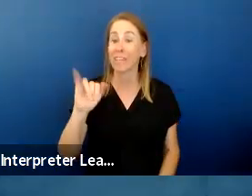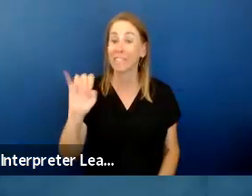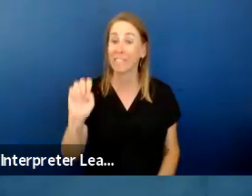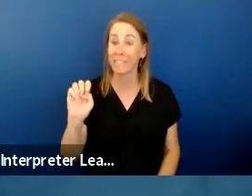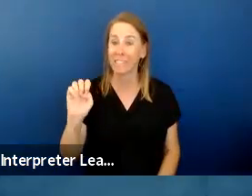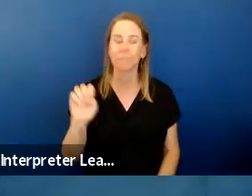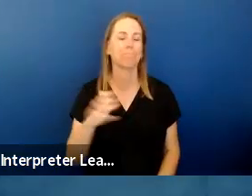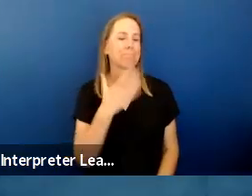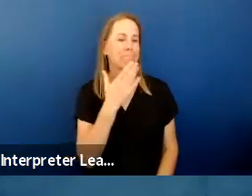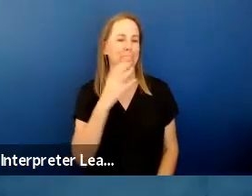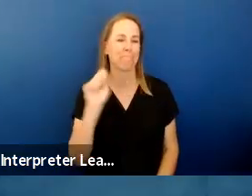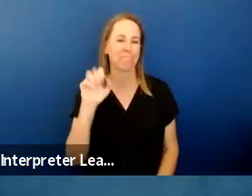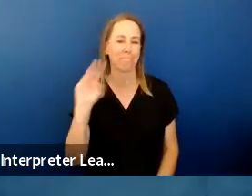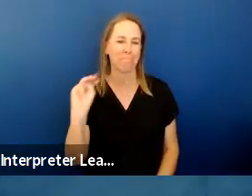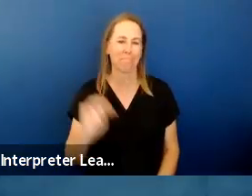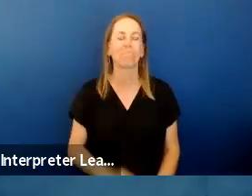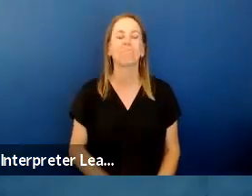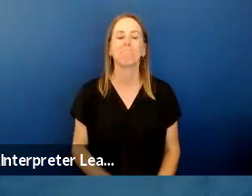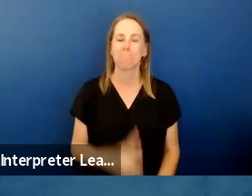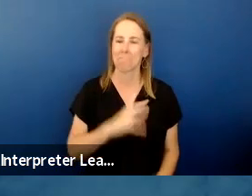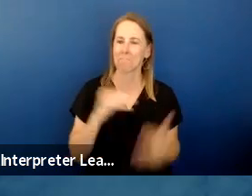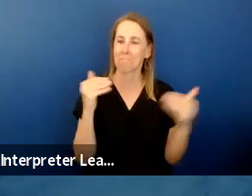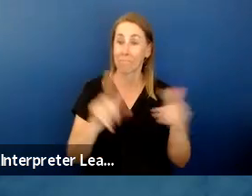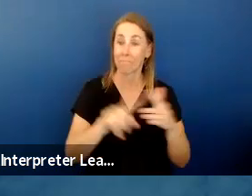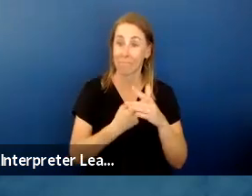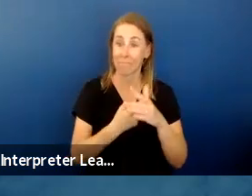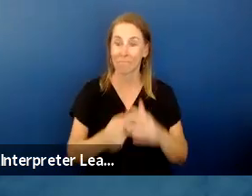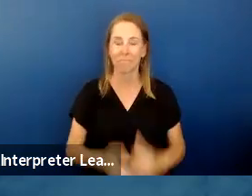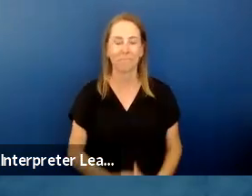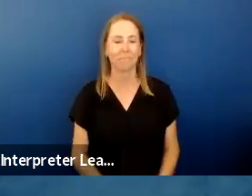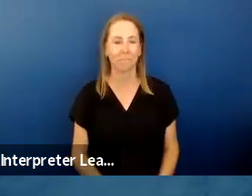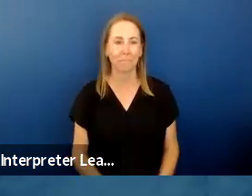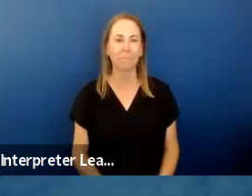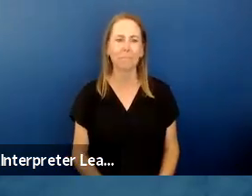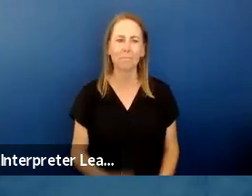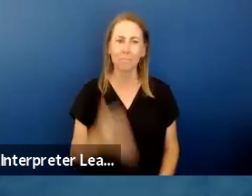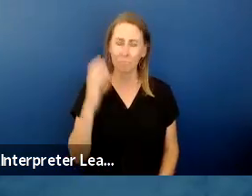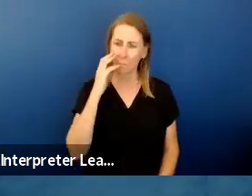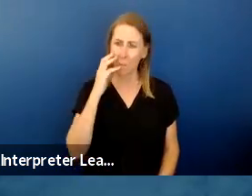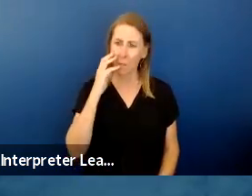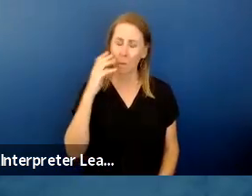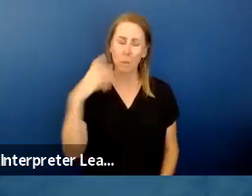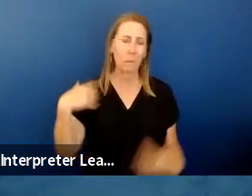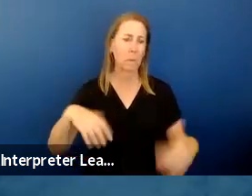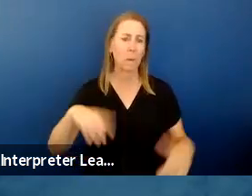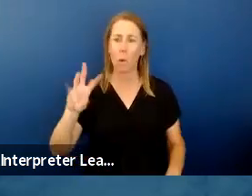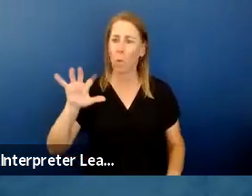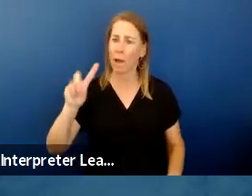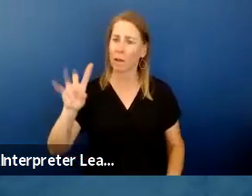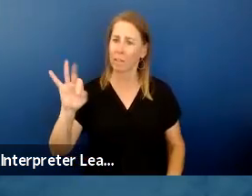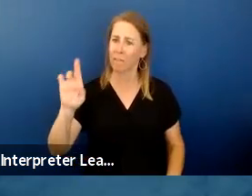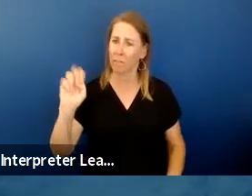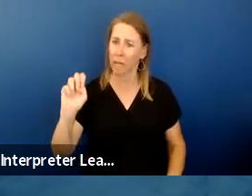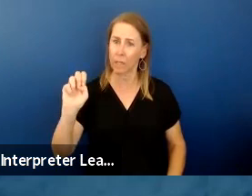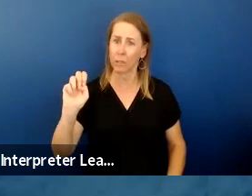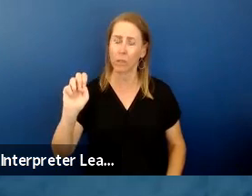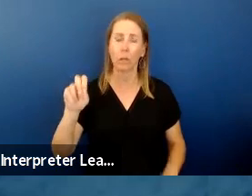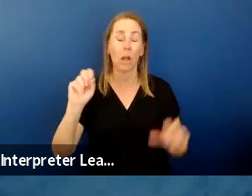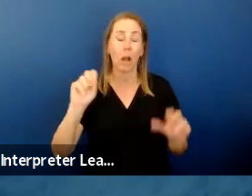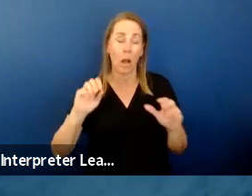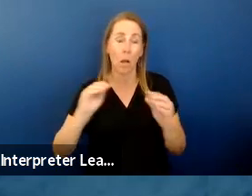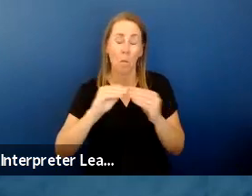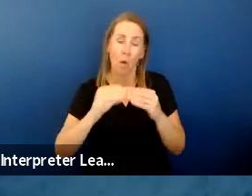Sam. So let's get started. With wildfire comes an increased risk for flash flooding. We